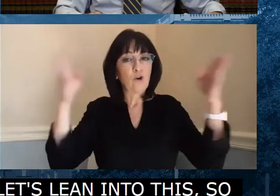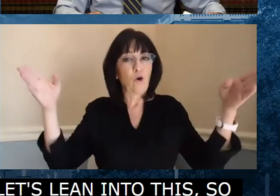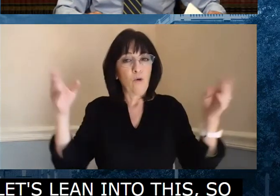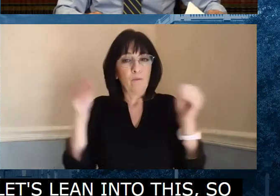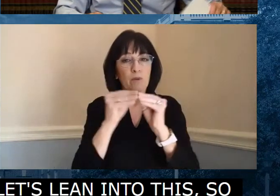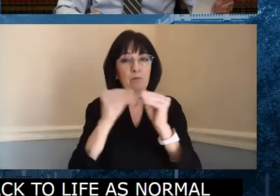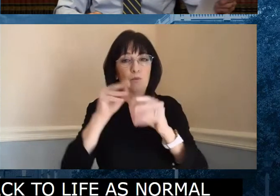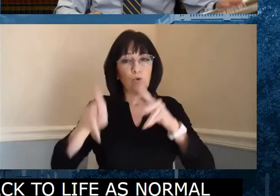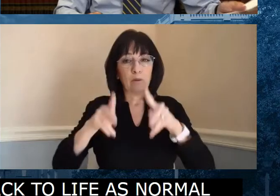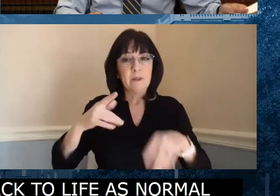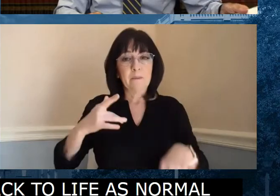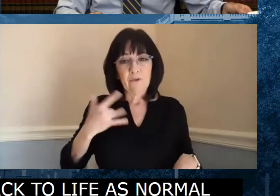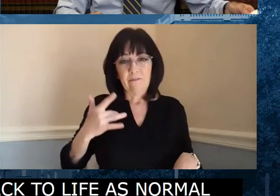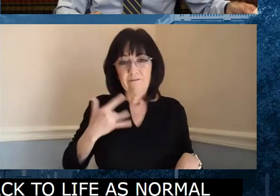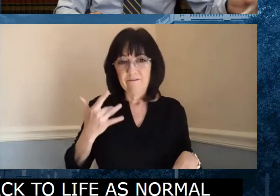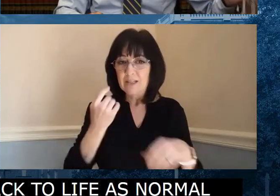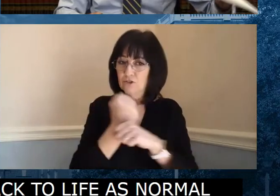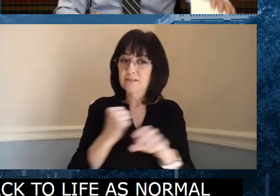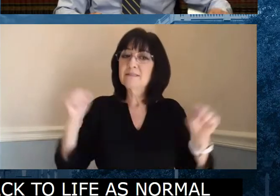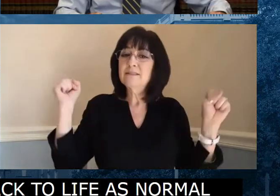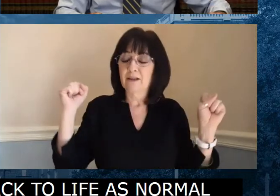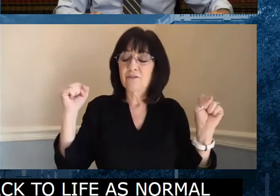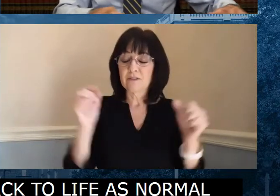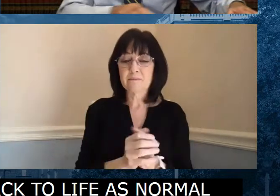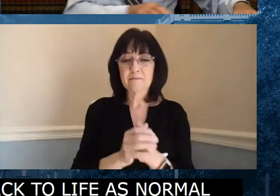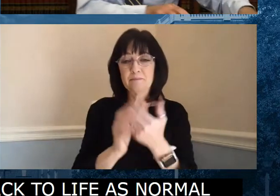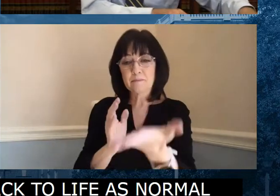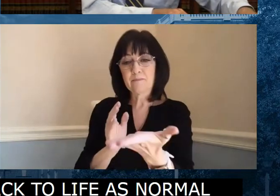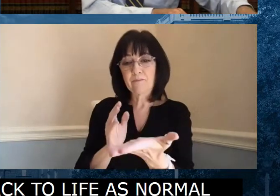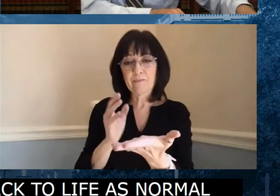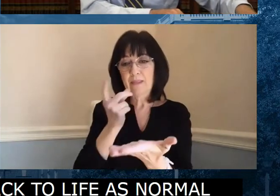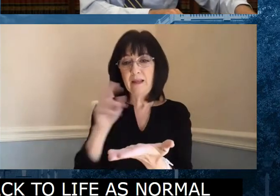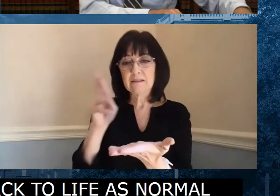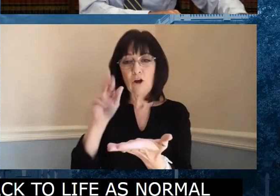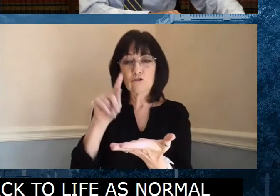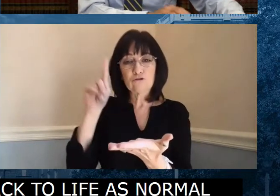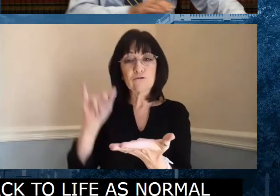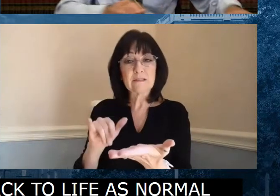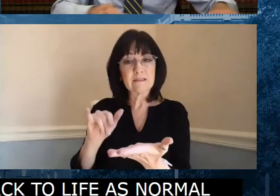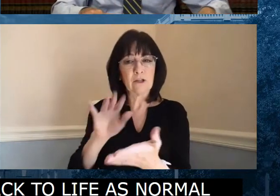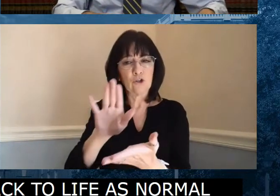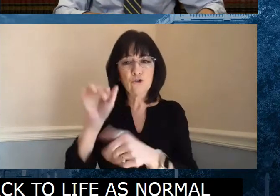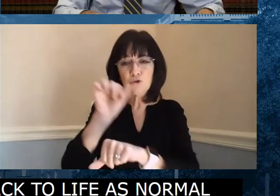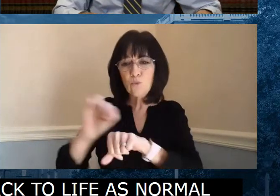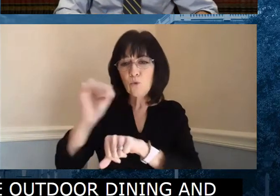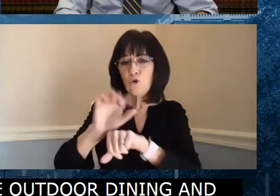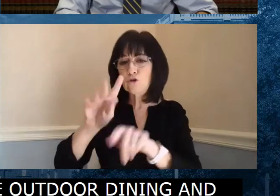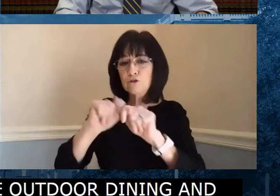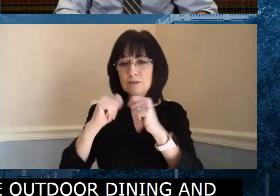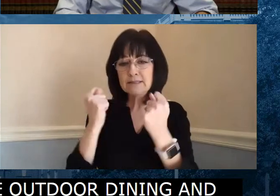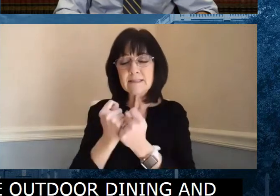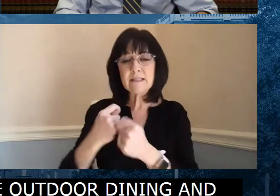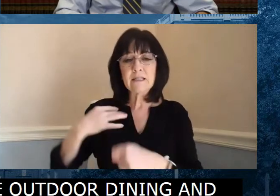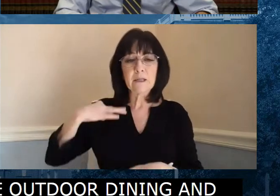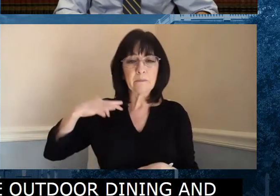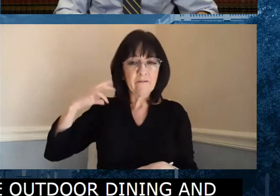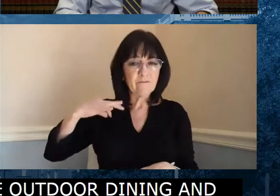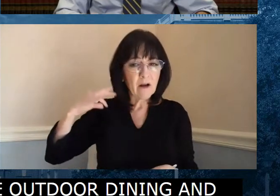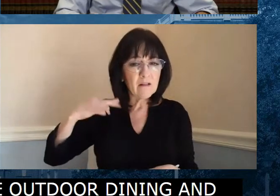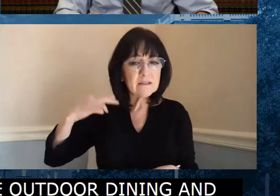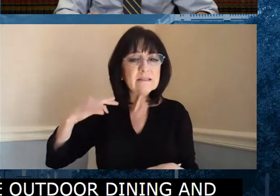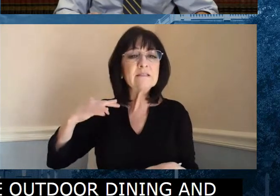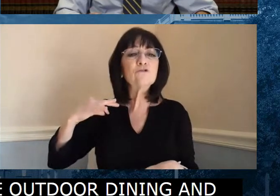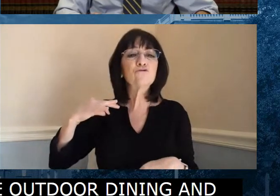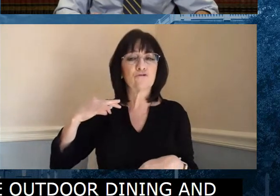Next up is Dr. Rattay. Dr. Rattay, thank you for the work of your team, all the volunteers and others that have been really